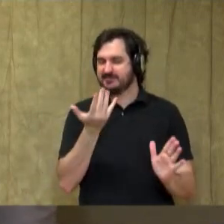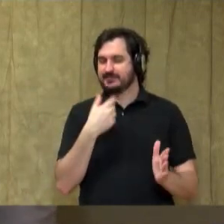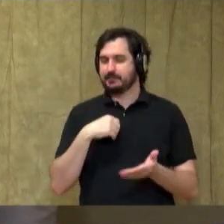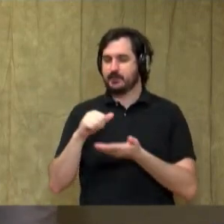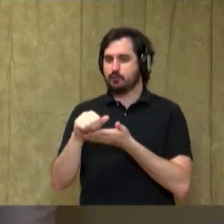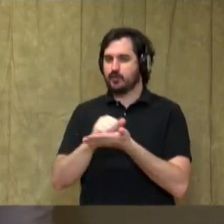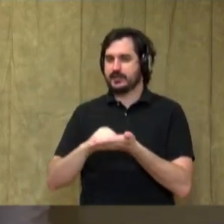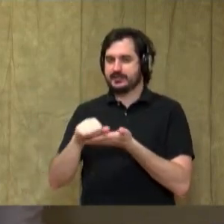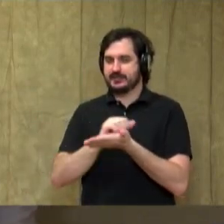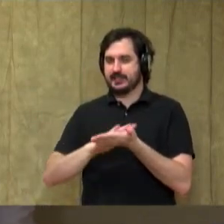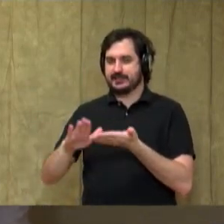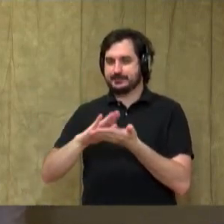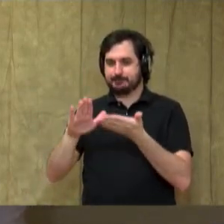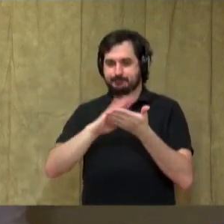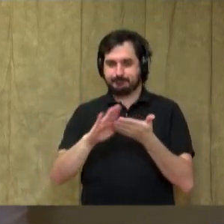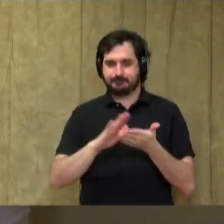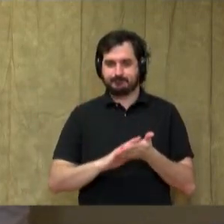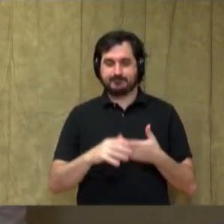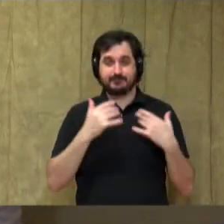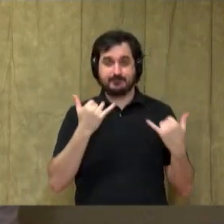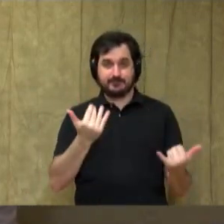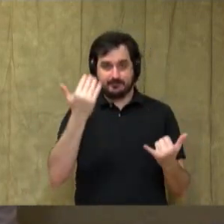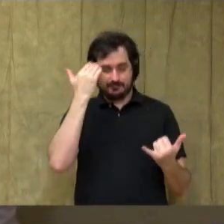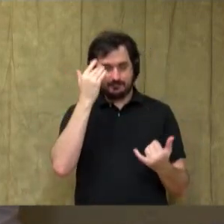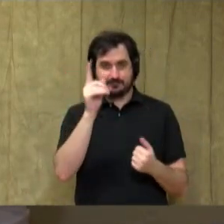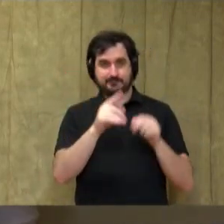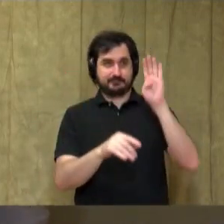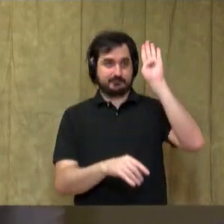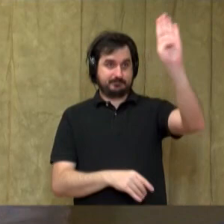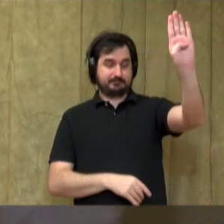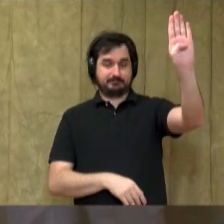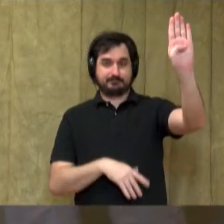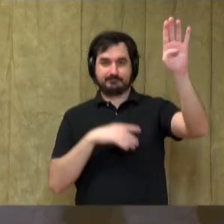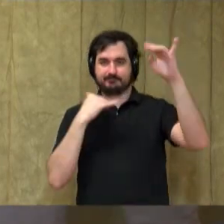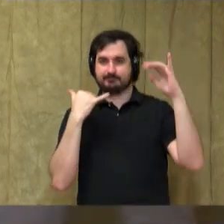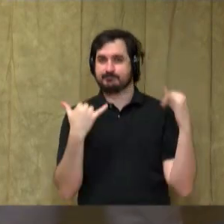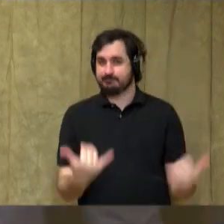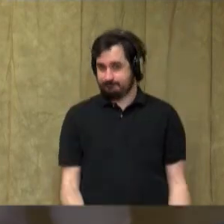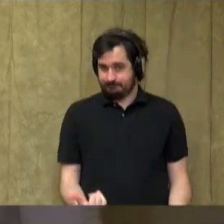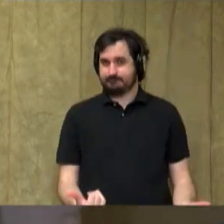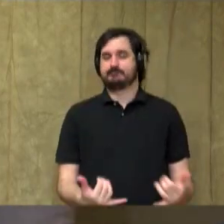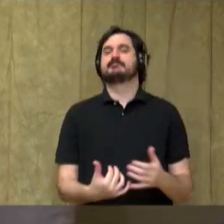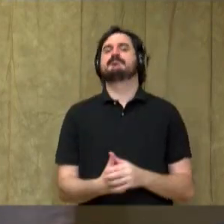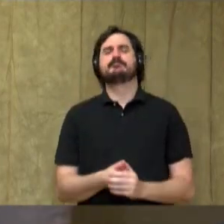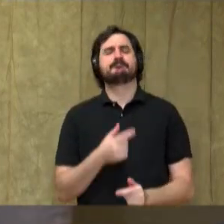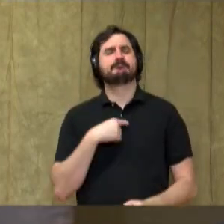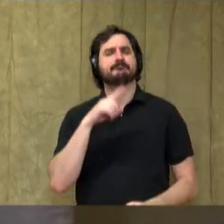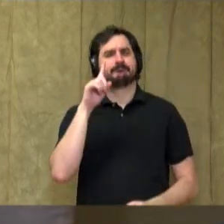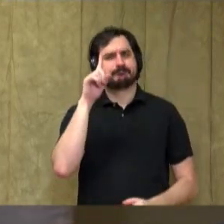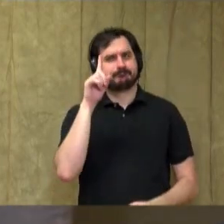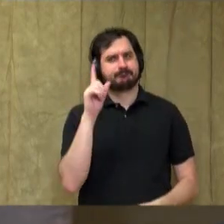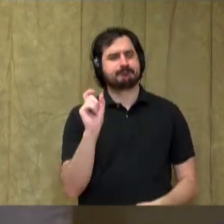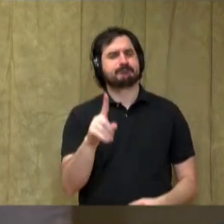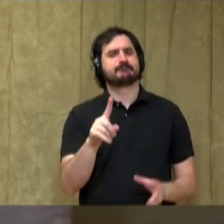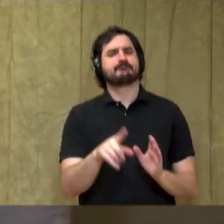that now that we know that that's where B is. And now I'm going to ask you,